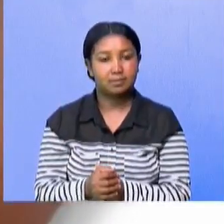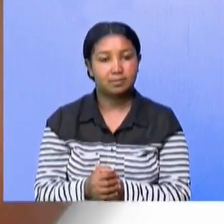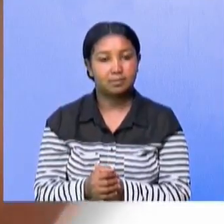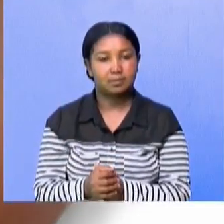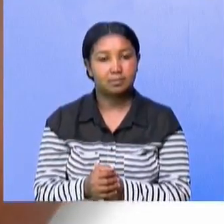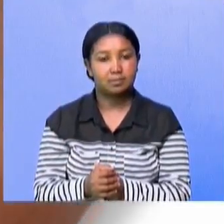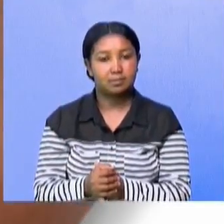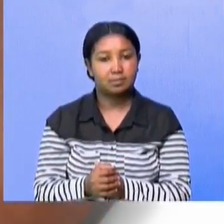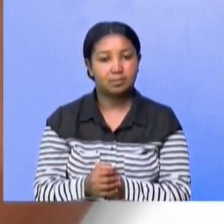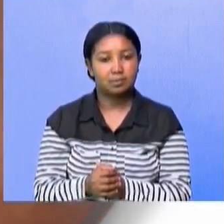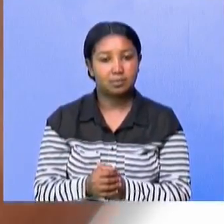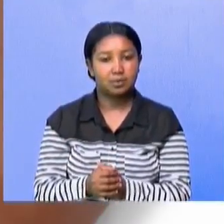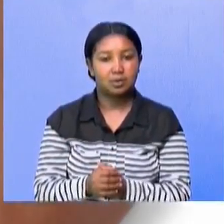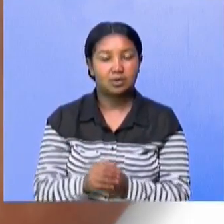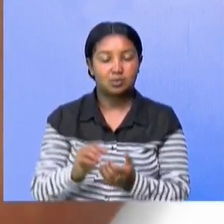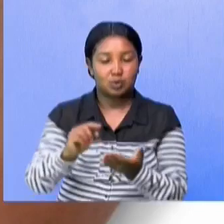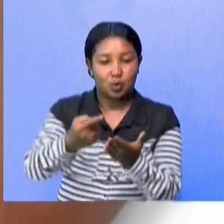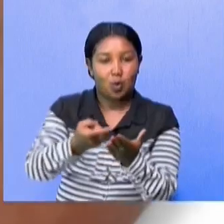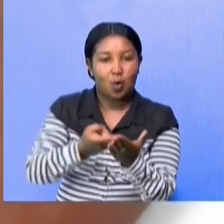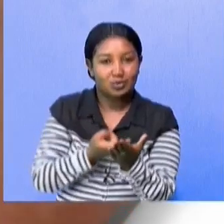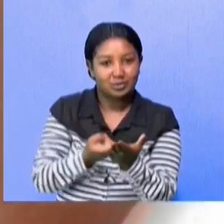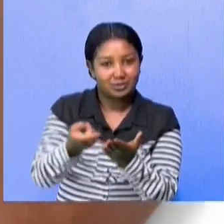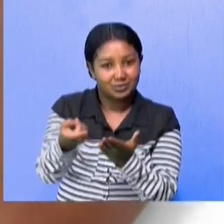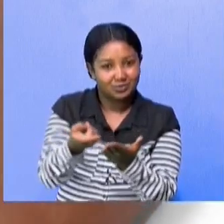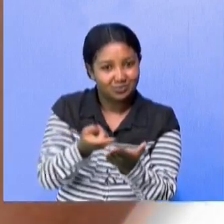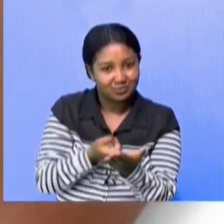we roast it